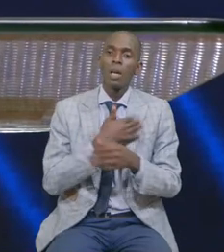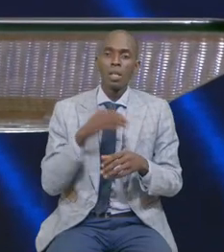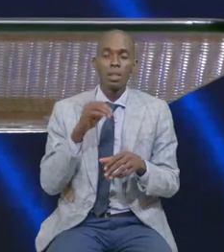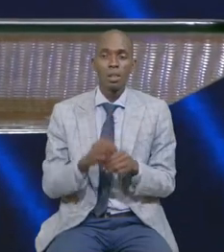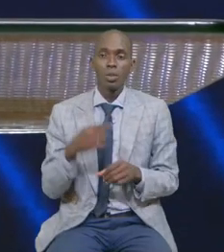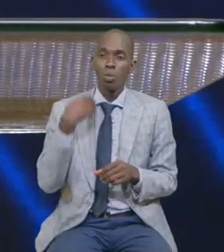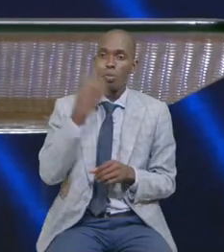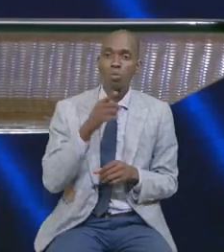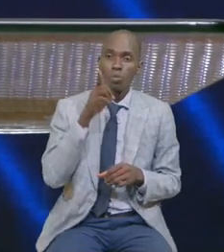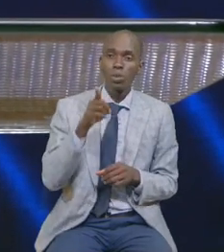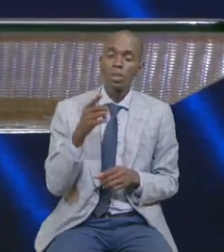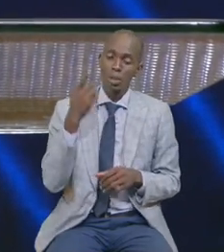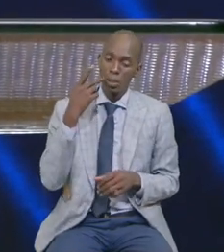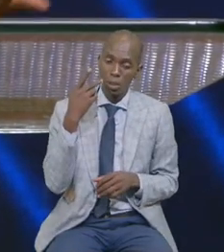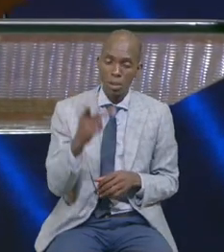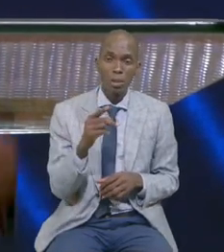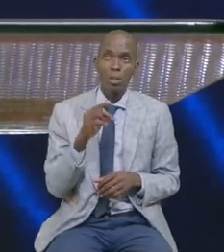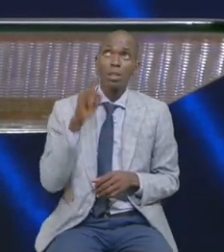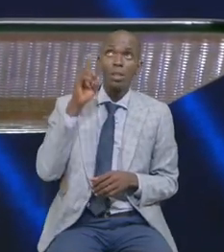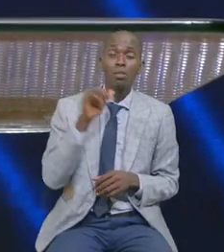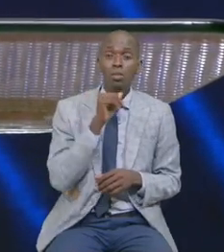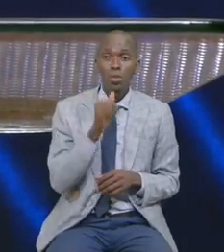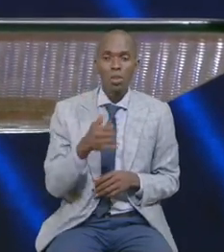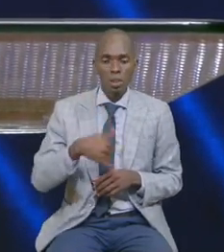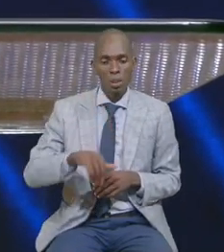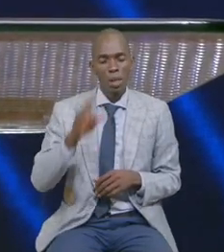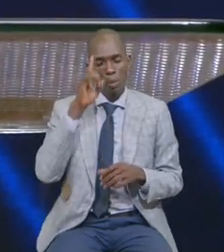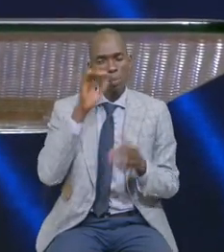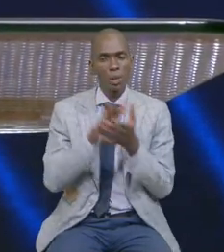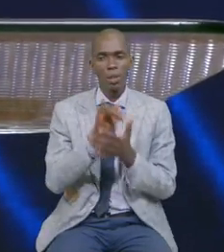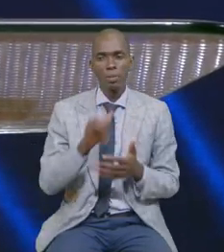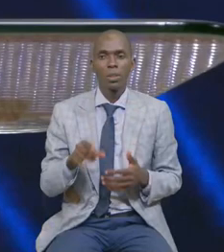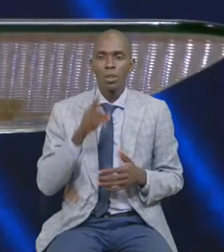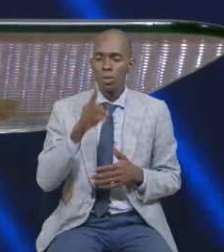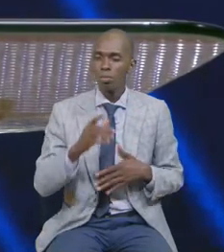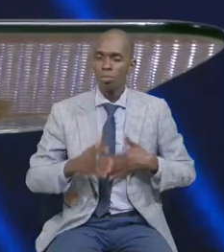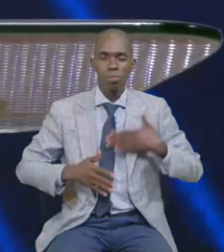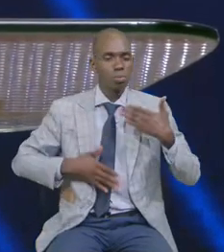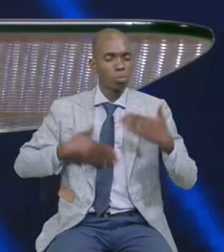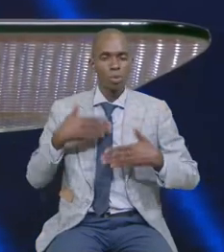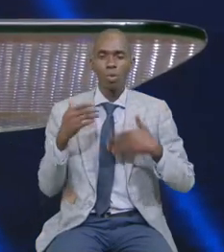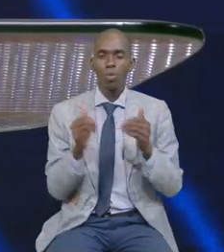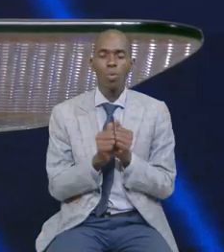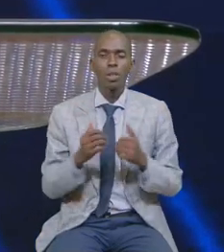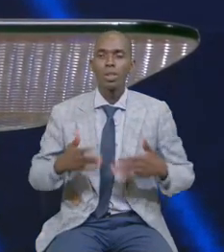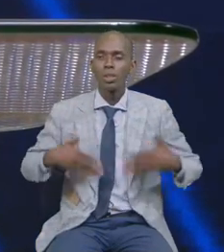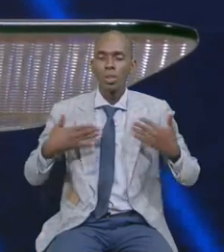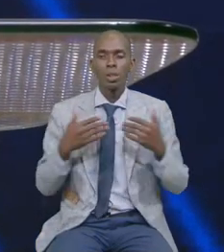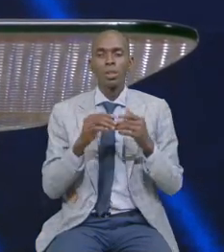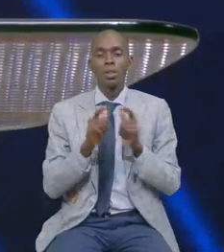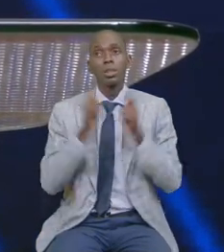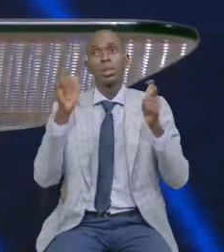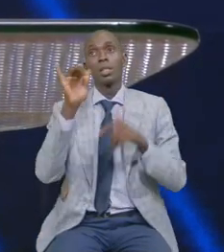now ye see him not yet believing in rejoice voice of joy unspeakable